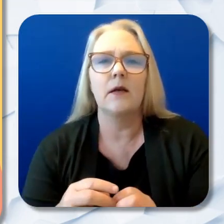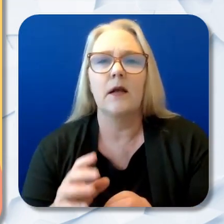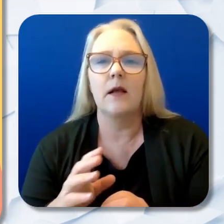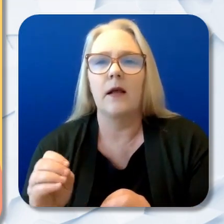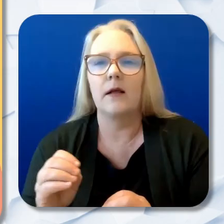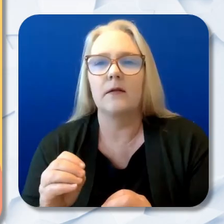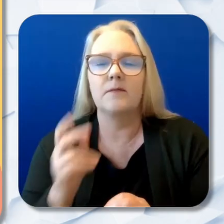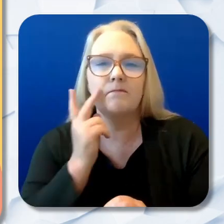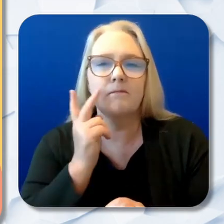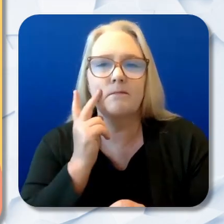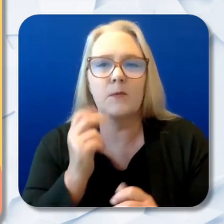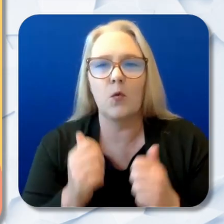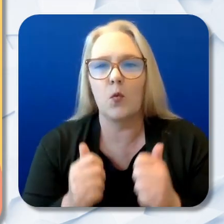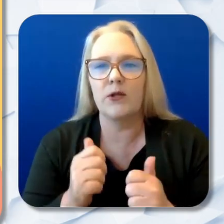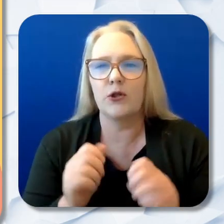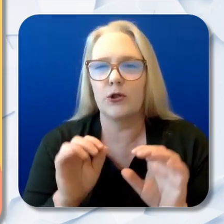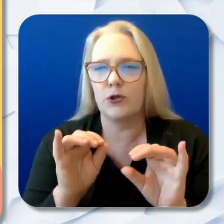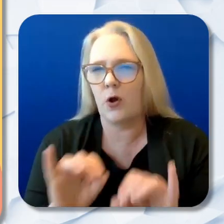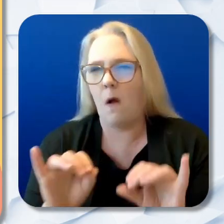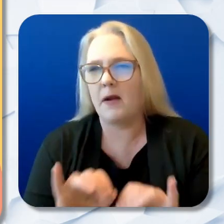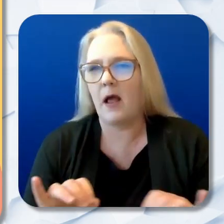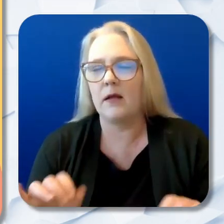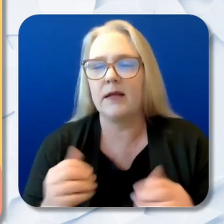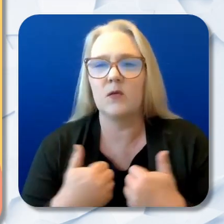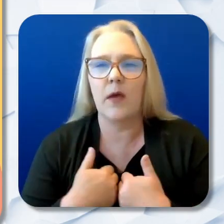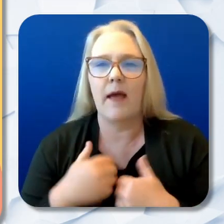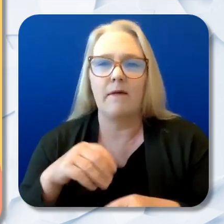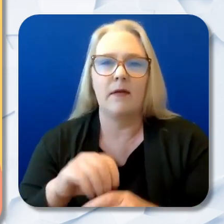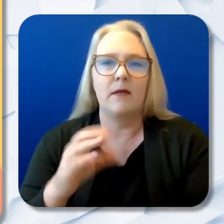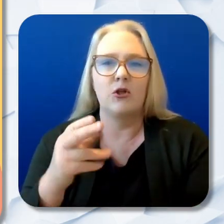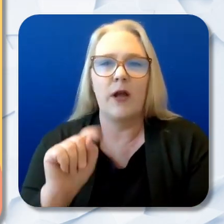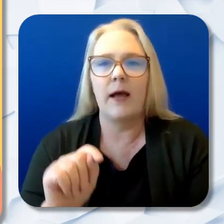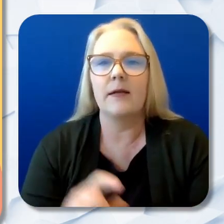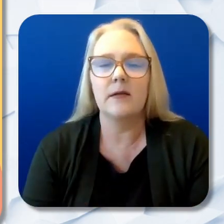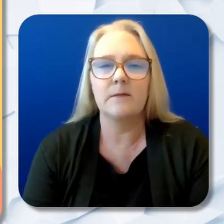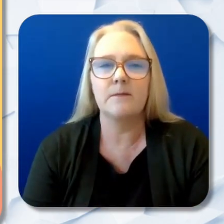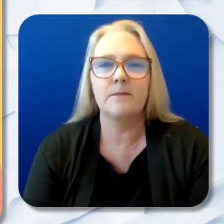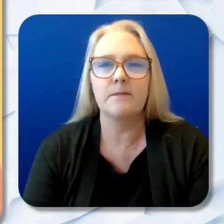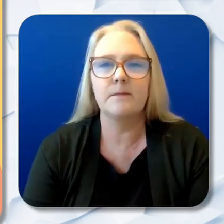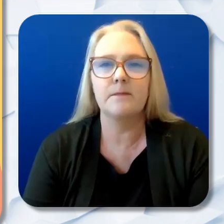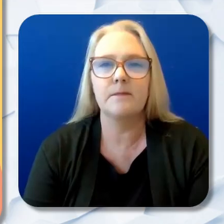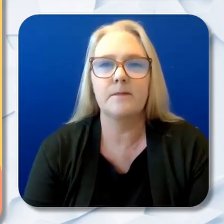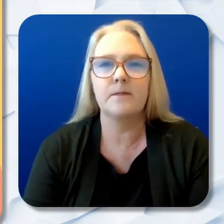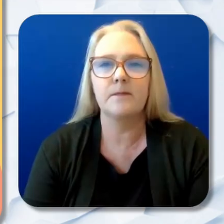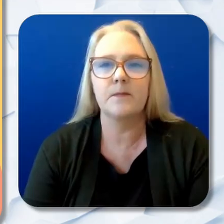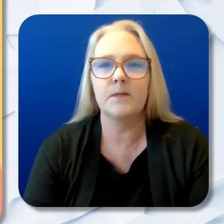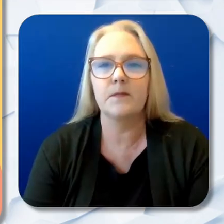look through to see what commonalities we have within the chats.